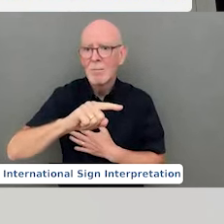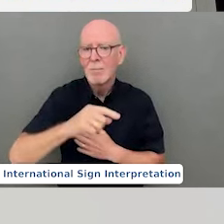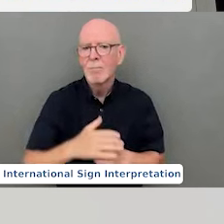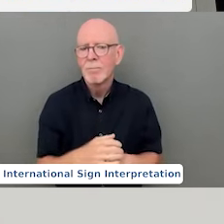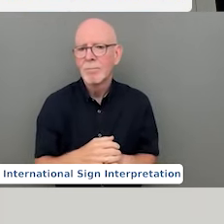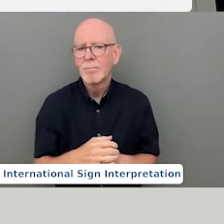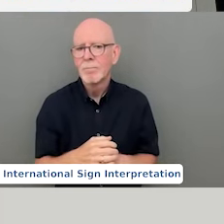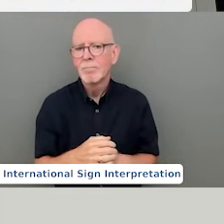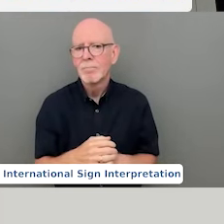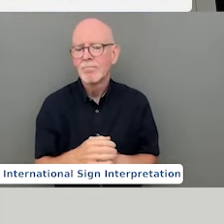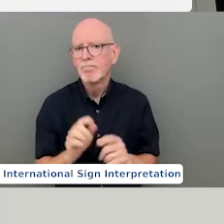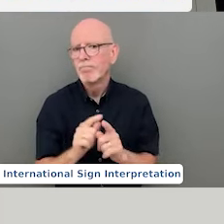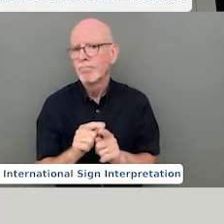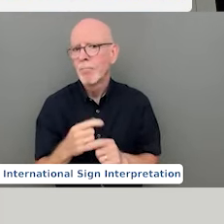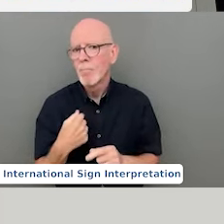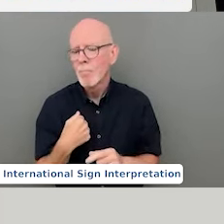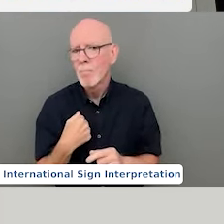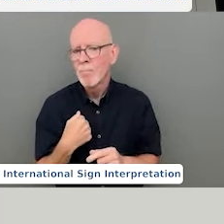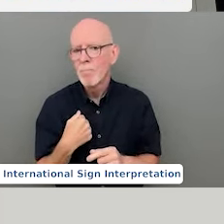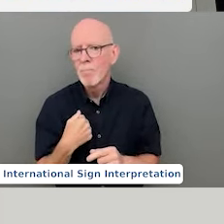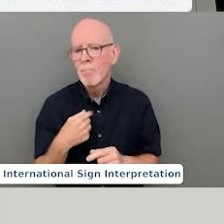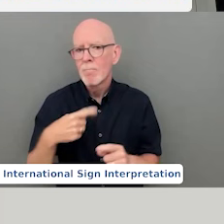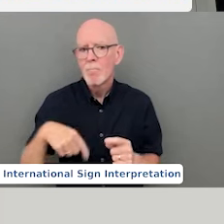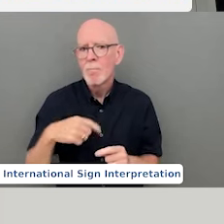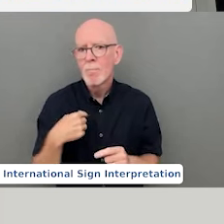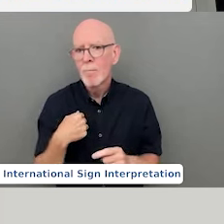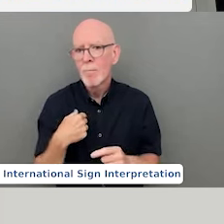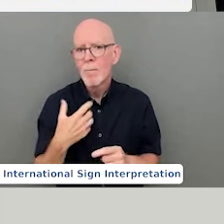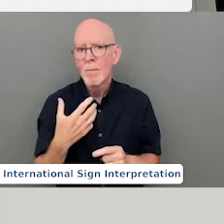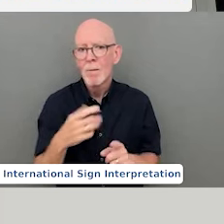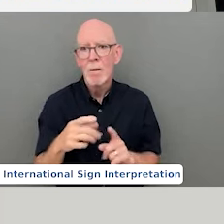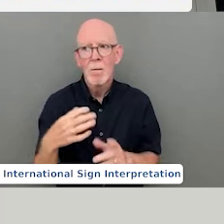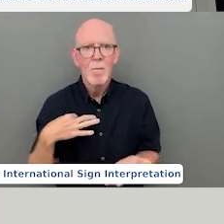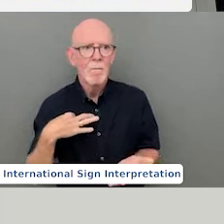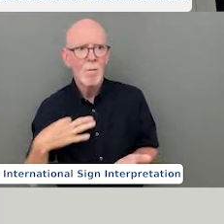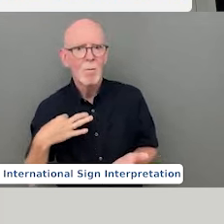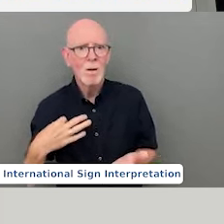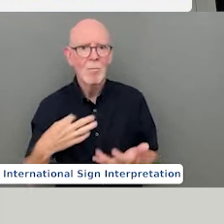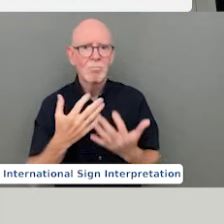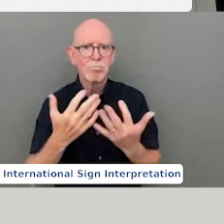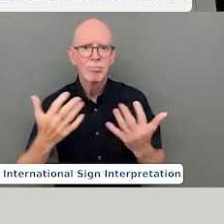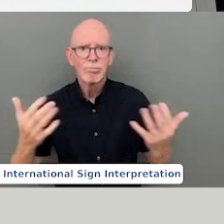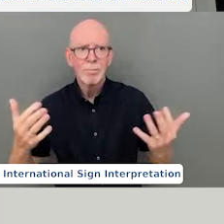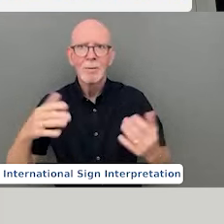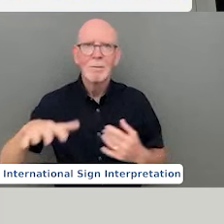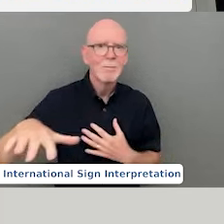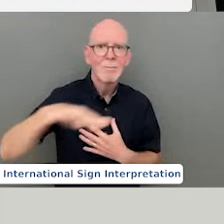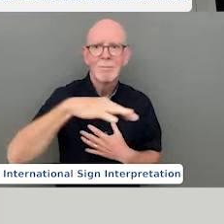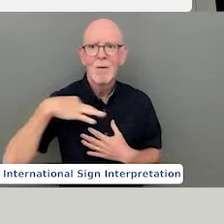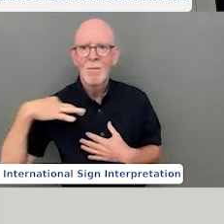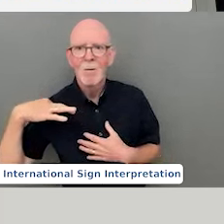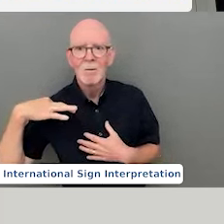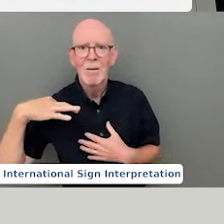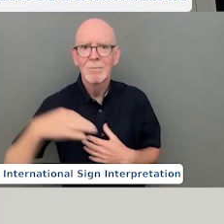like over 3,400 centers throughout the countries. And